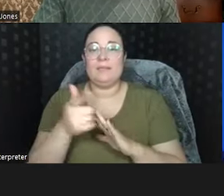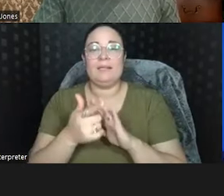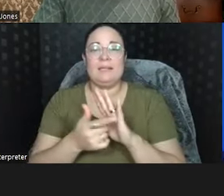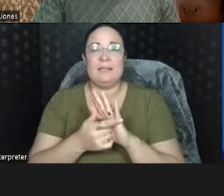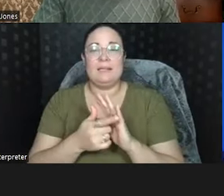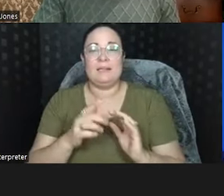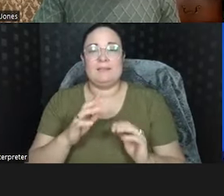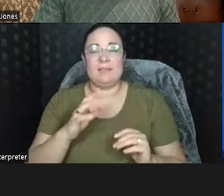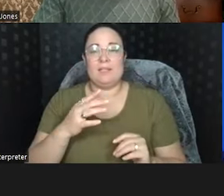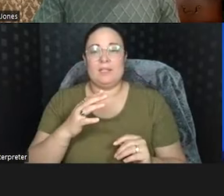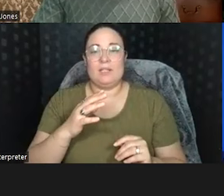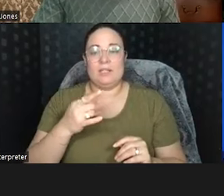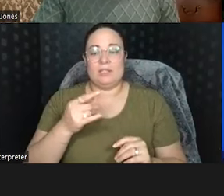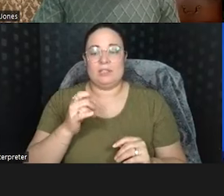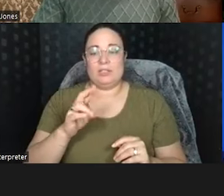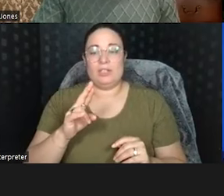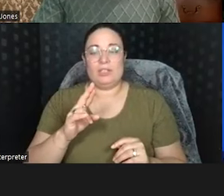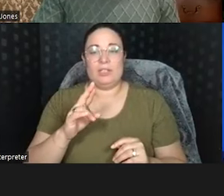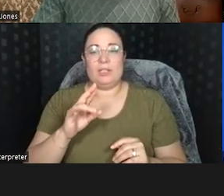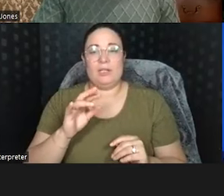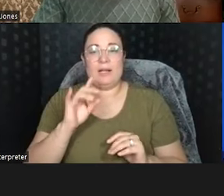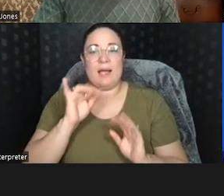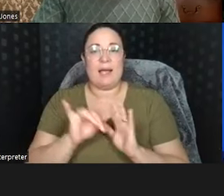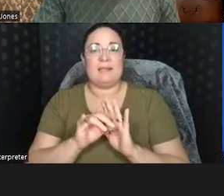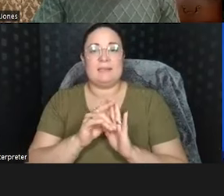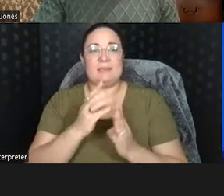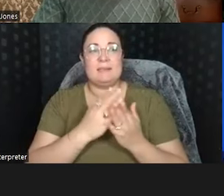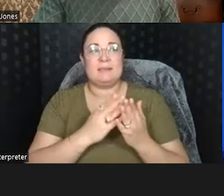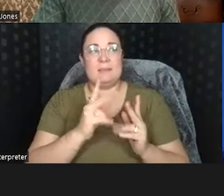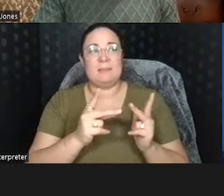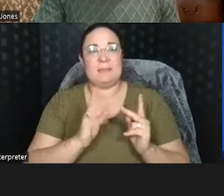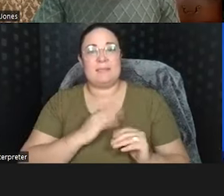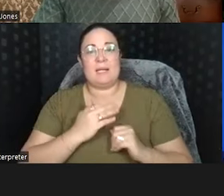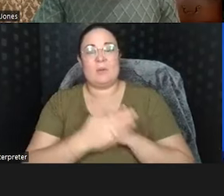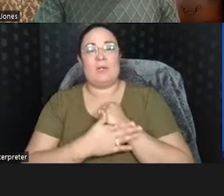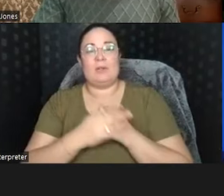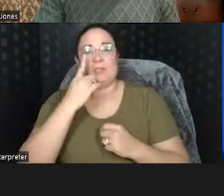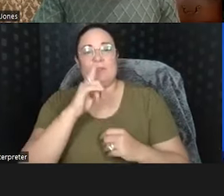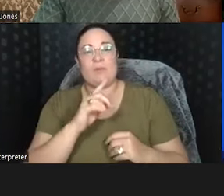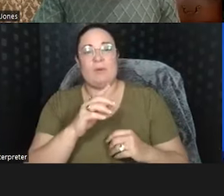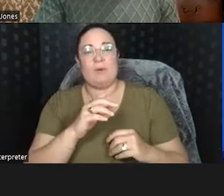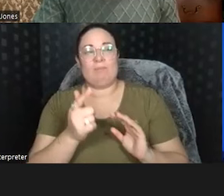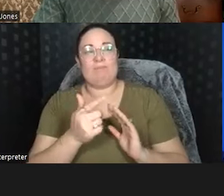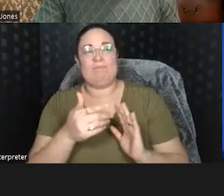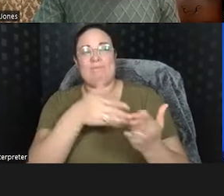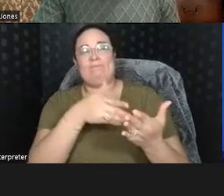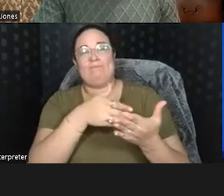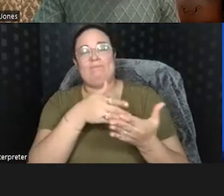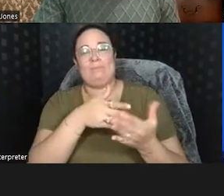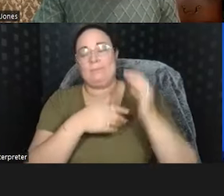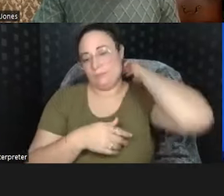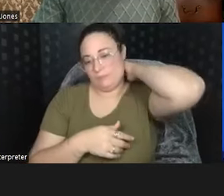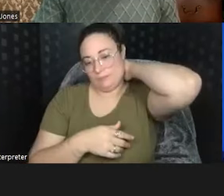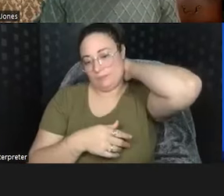gender identity. There are a lot of, you know, places in our country who are very resistant to affirming, you know, our community members, you know,